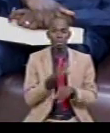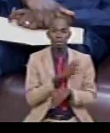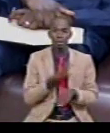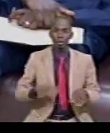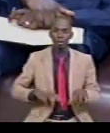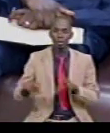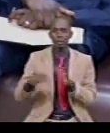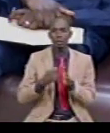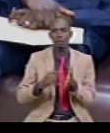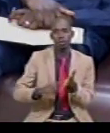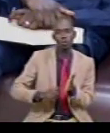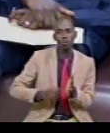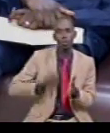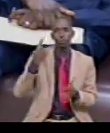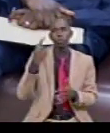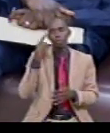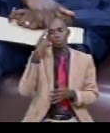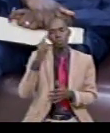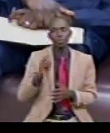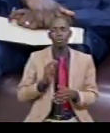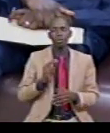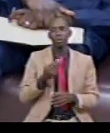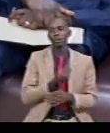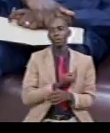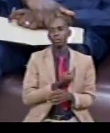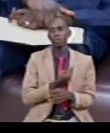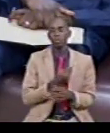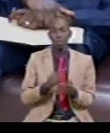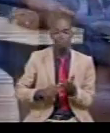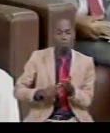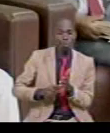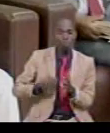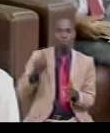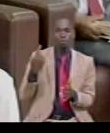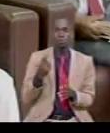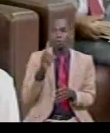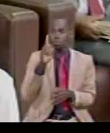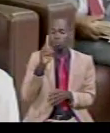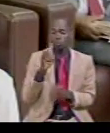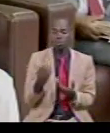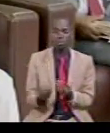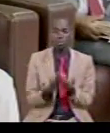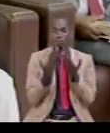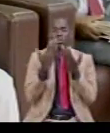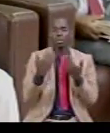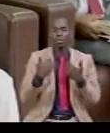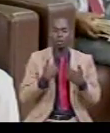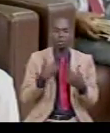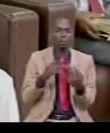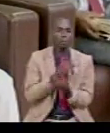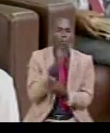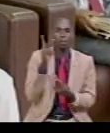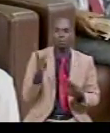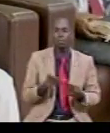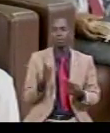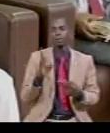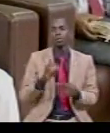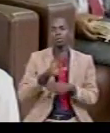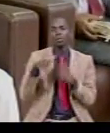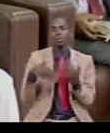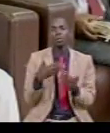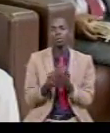all, one sacrifice has perfected all. And if we come in faith,